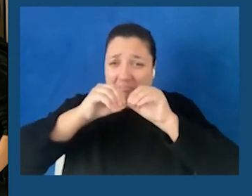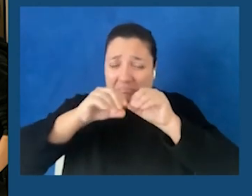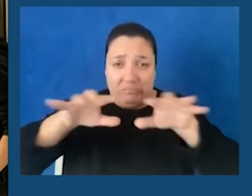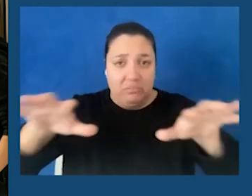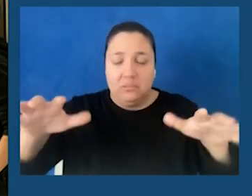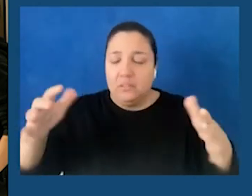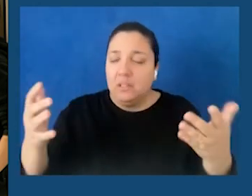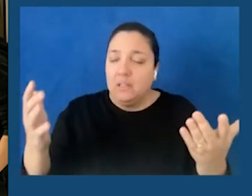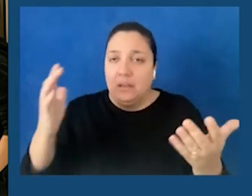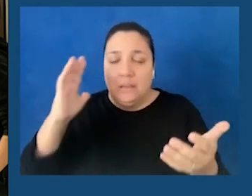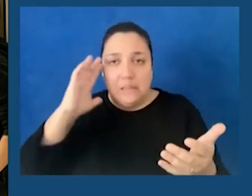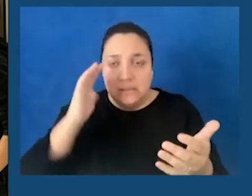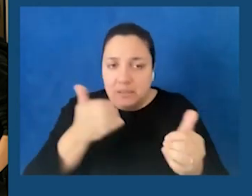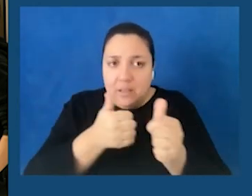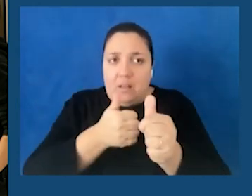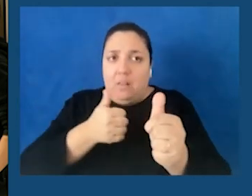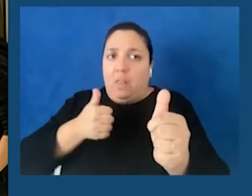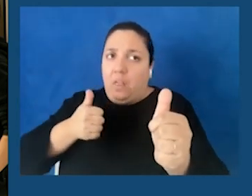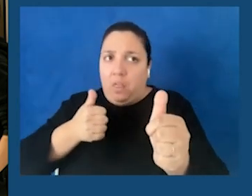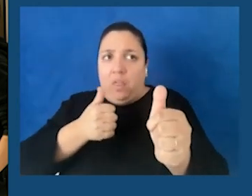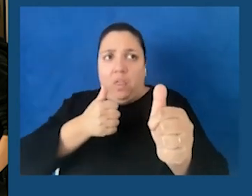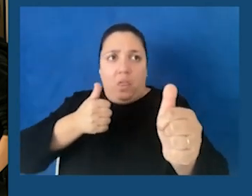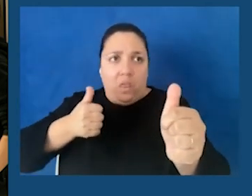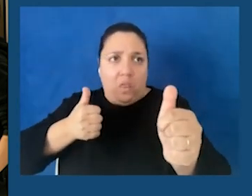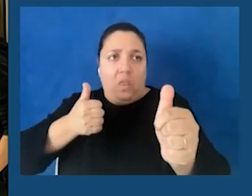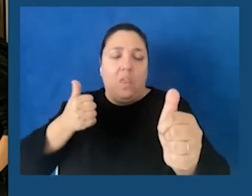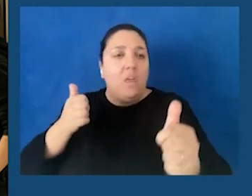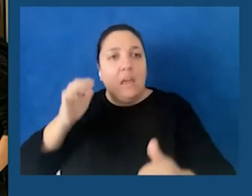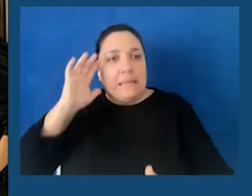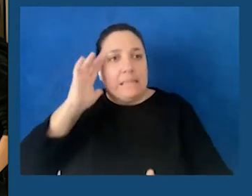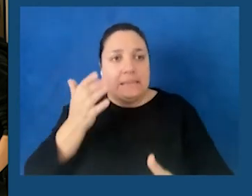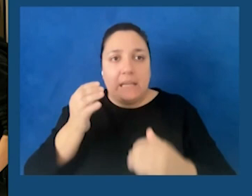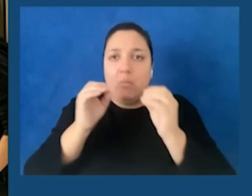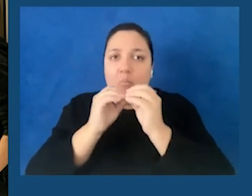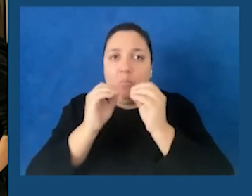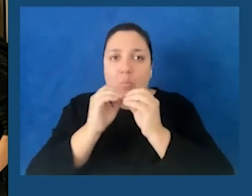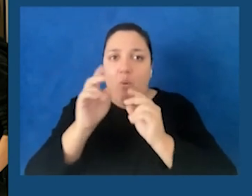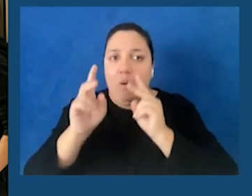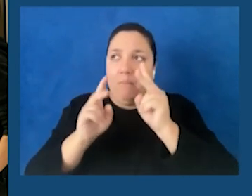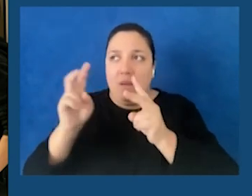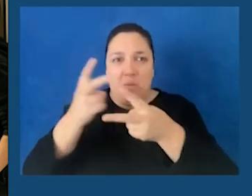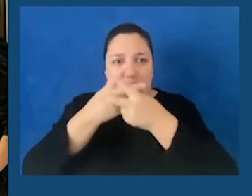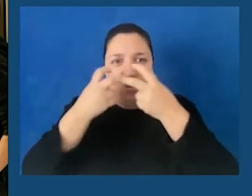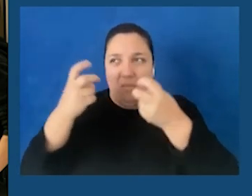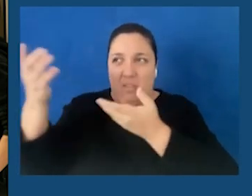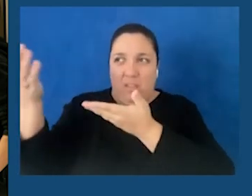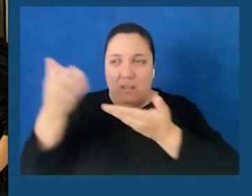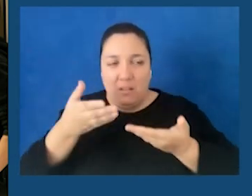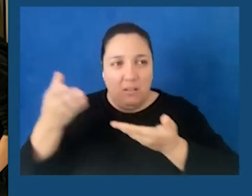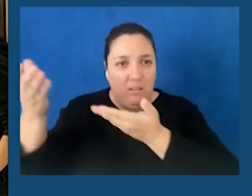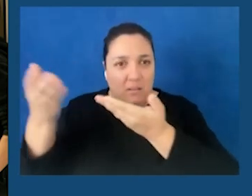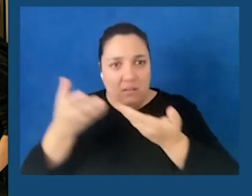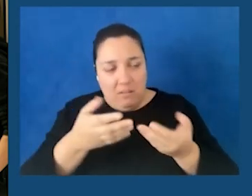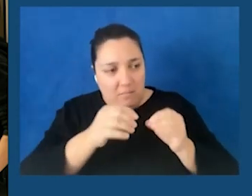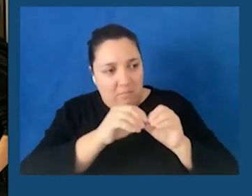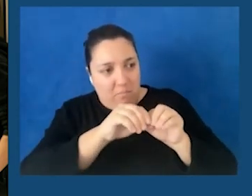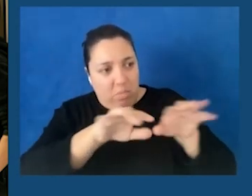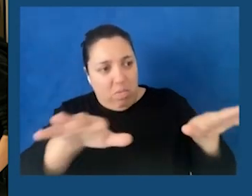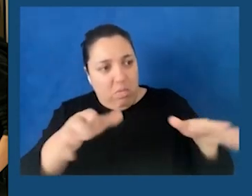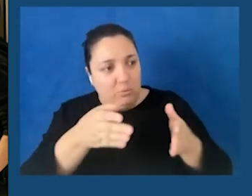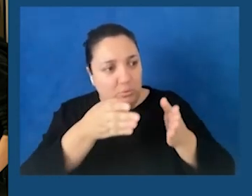more criminals are bringing the drugs to our country. They're getting to our streets, and too often they're getting in our kids'